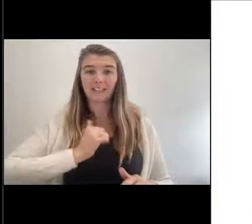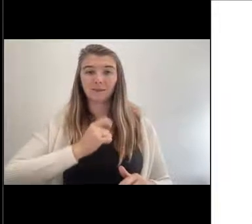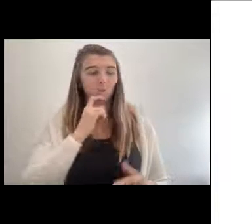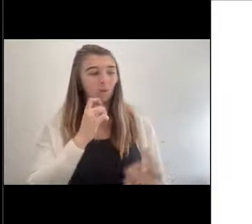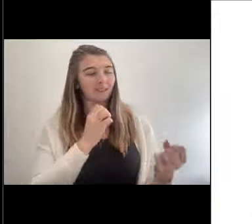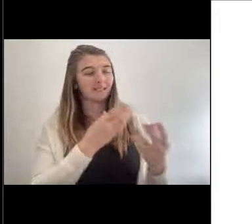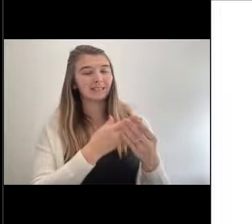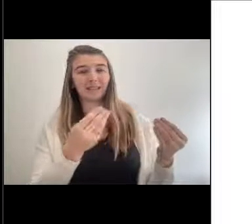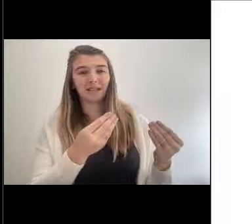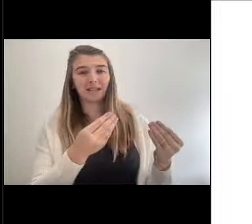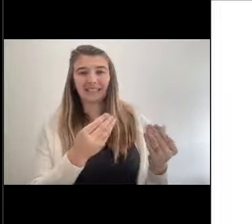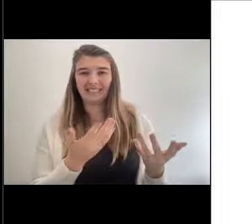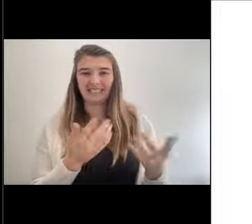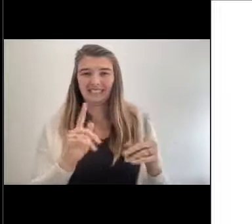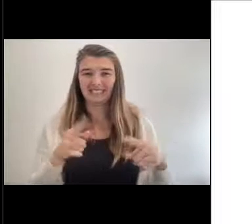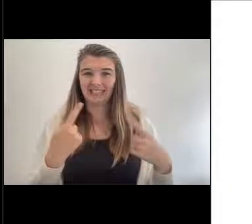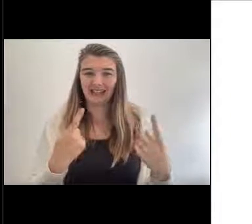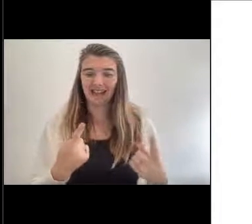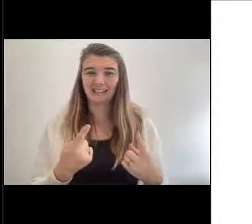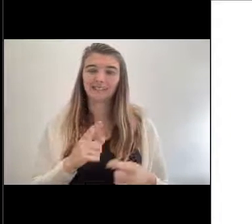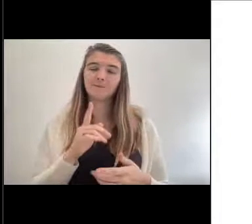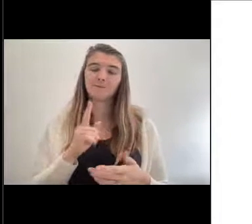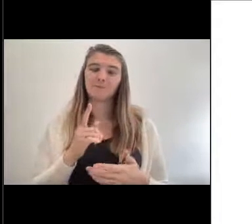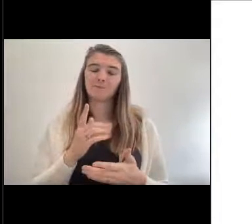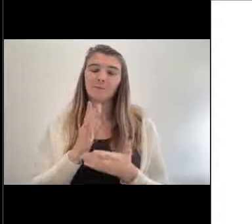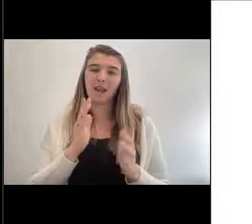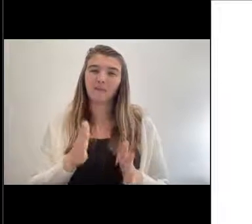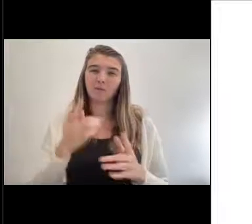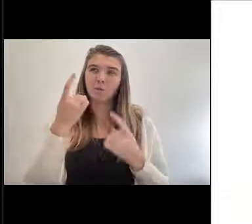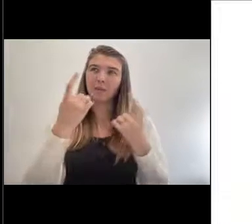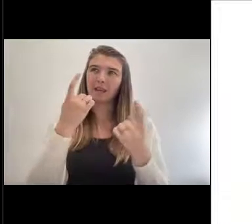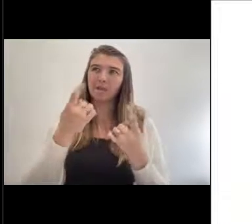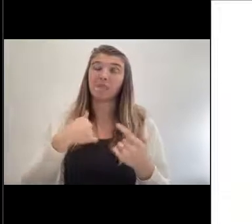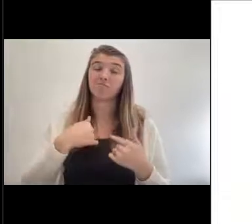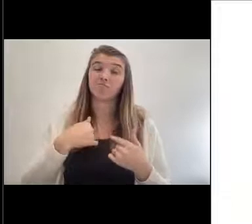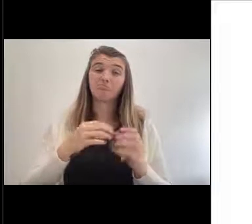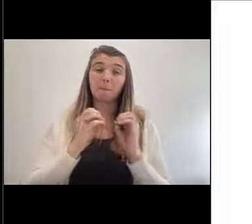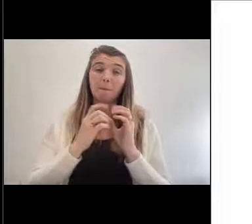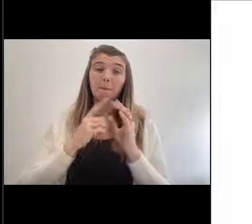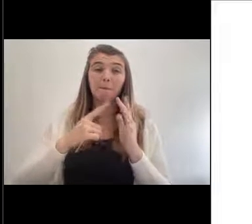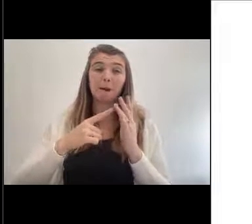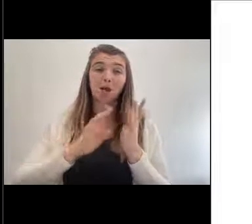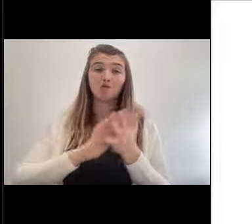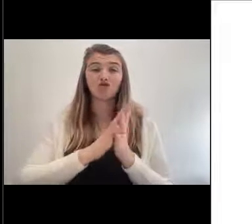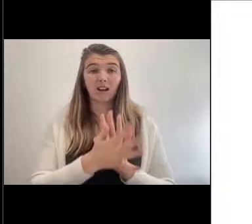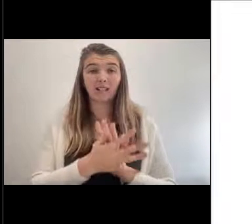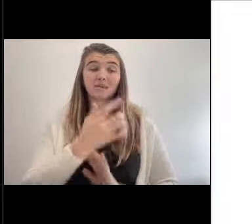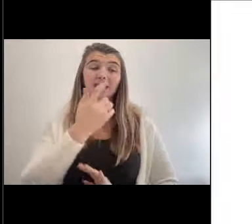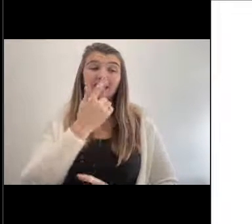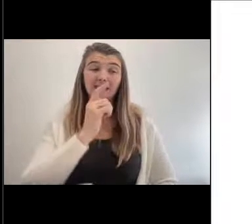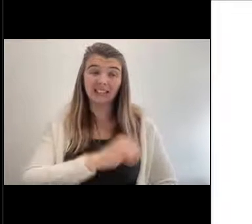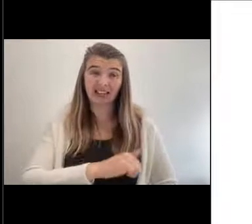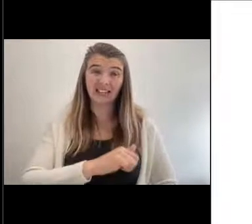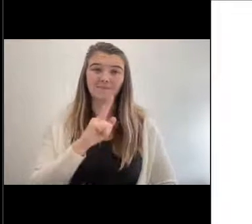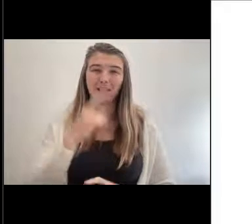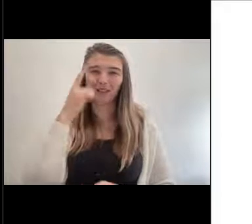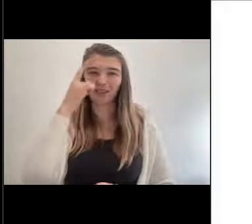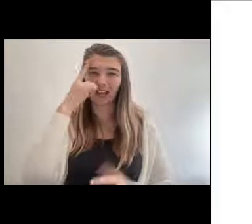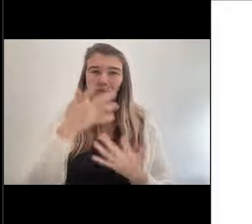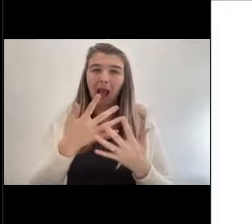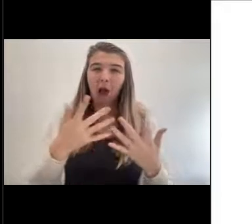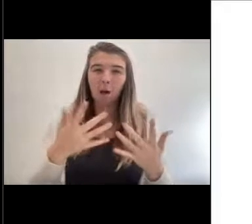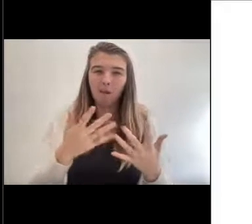that are related to how biodegradable something that we call biodegradable is, and if you have questions about that, I'll be happy to talk